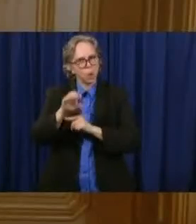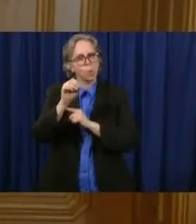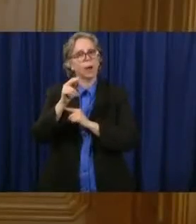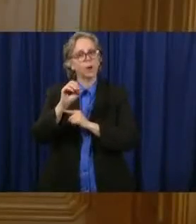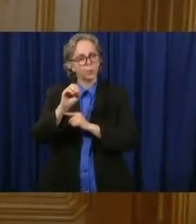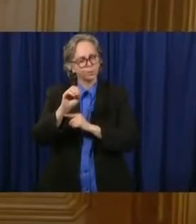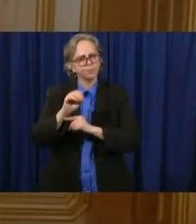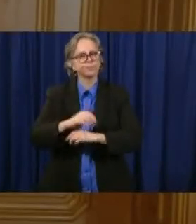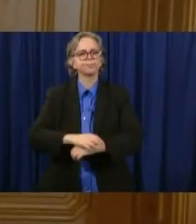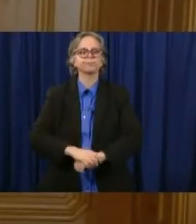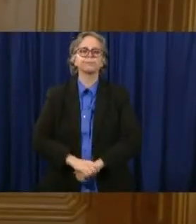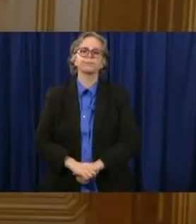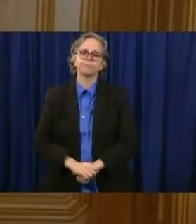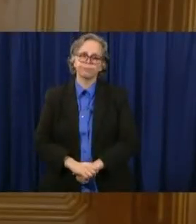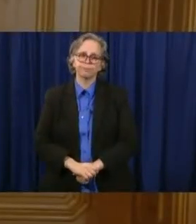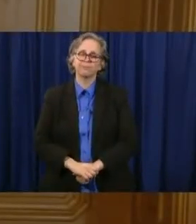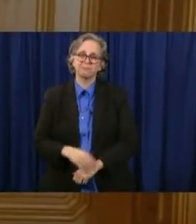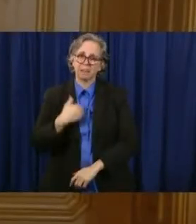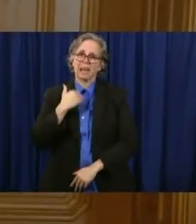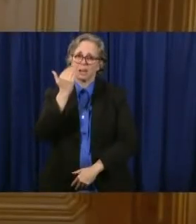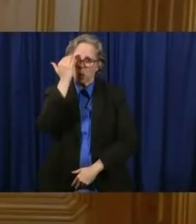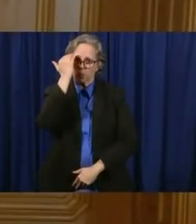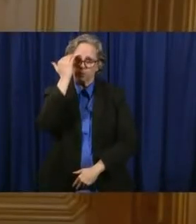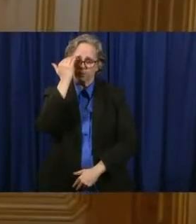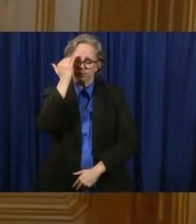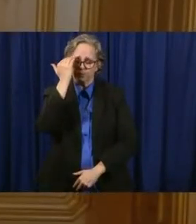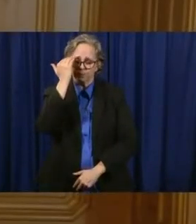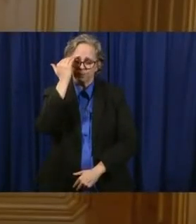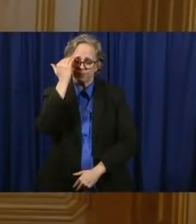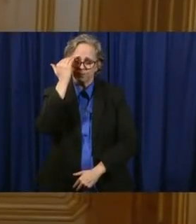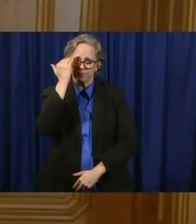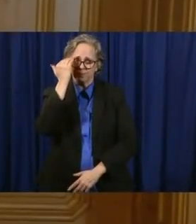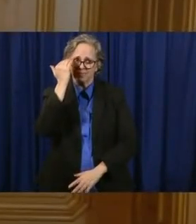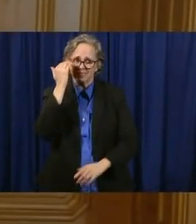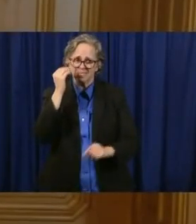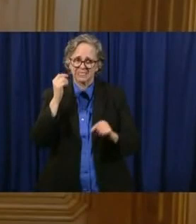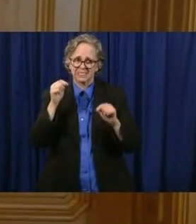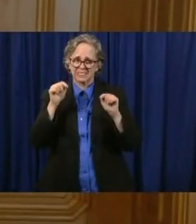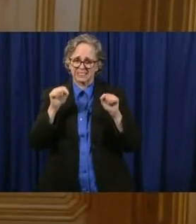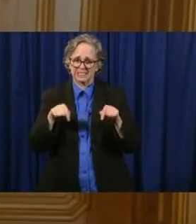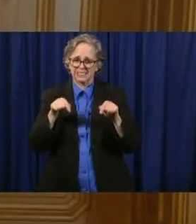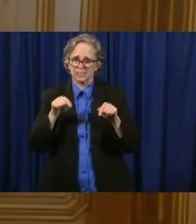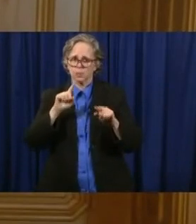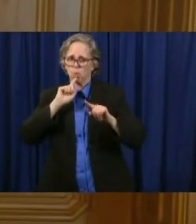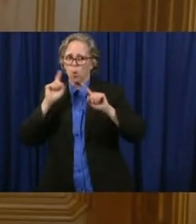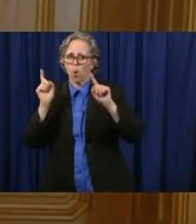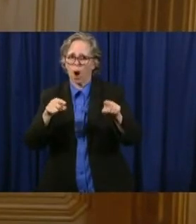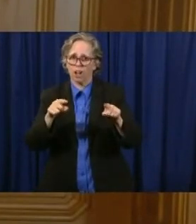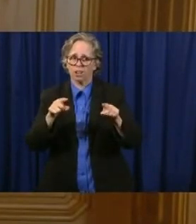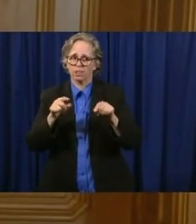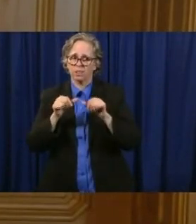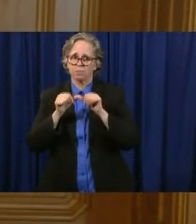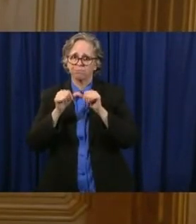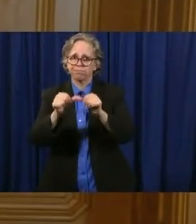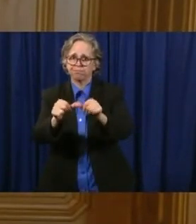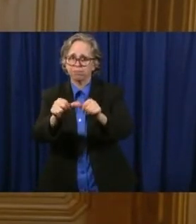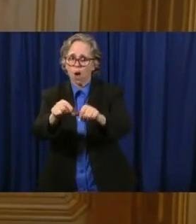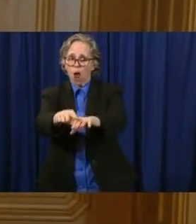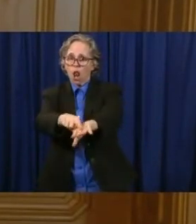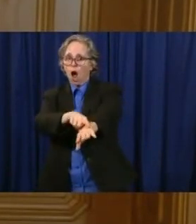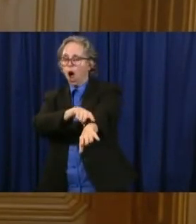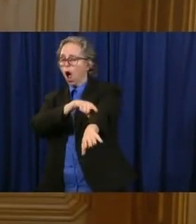not going to keep these orders on one day longer than we have to.